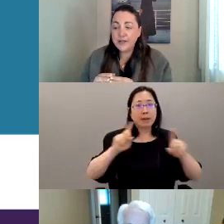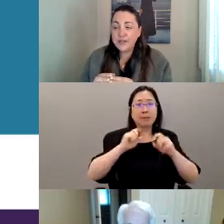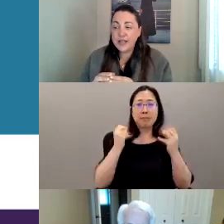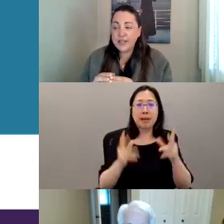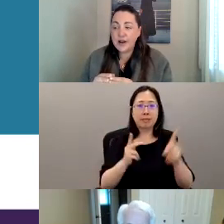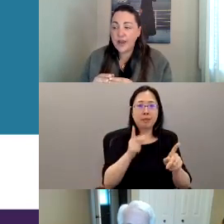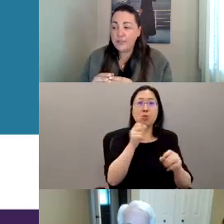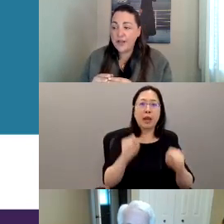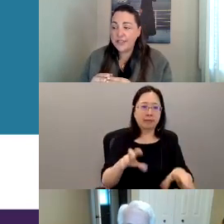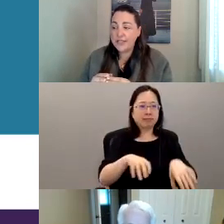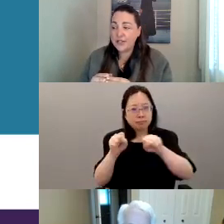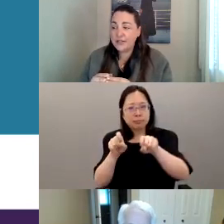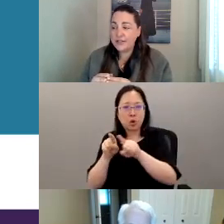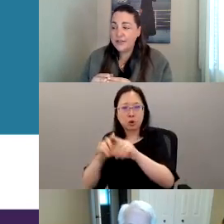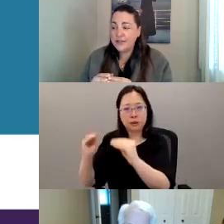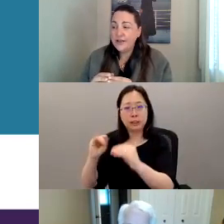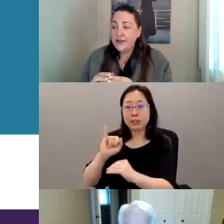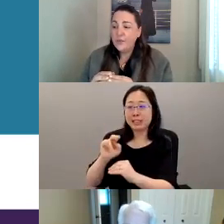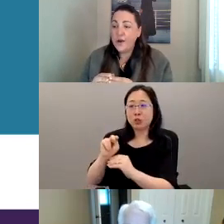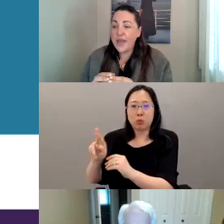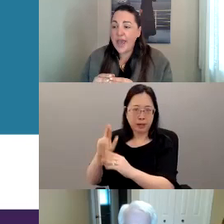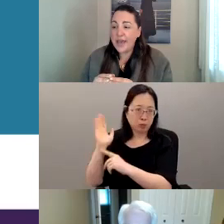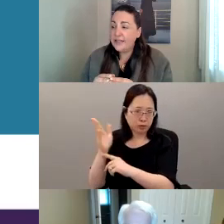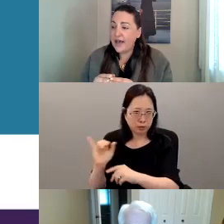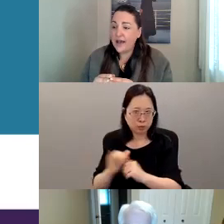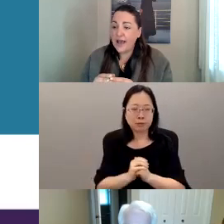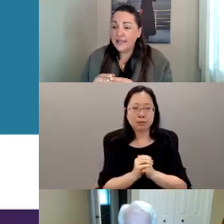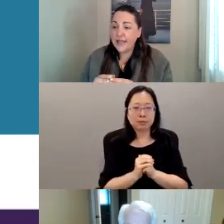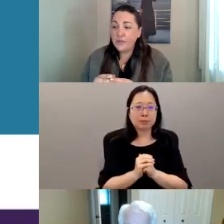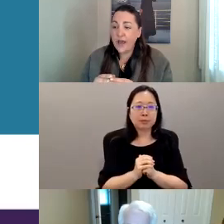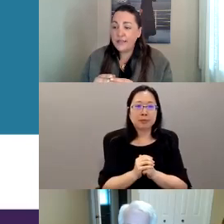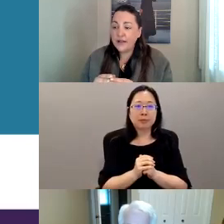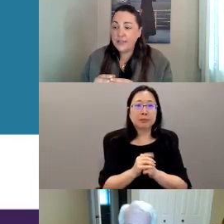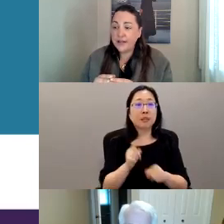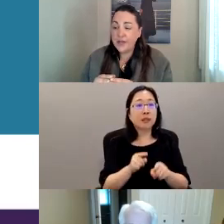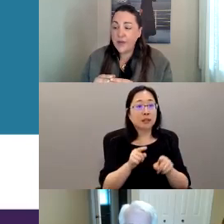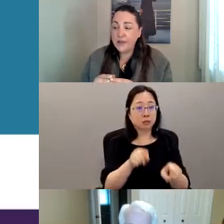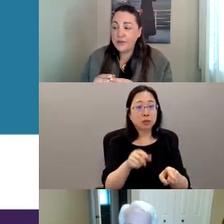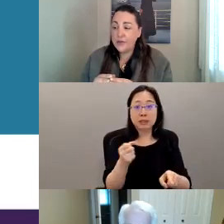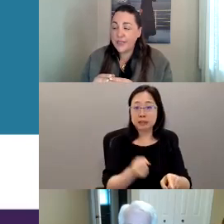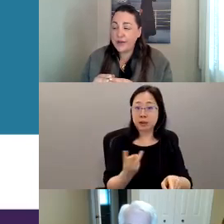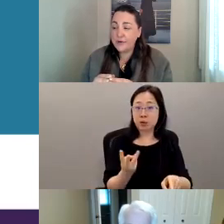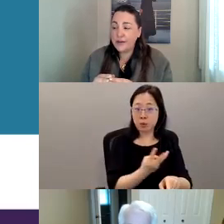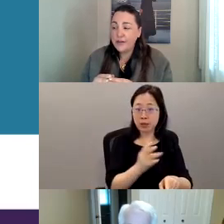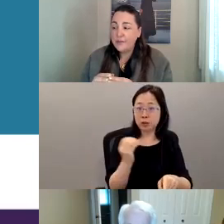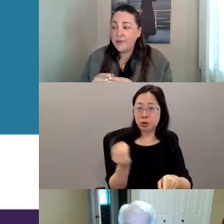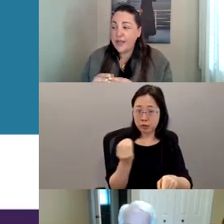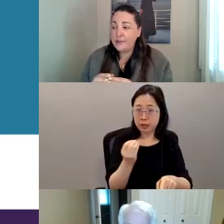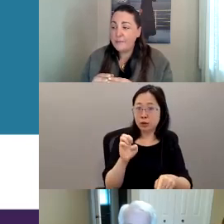could teach It's Not Right presentations. When we had a Southwest Ontario Elder Abuse